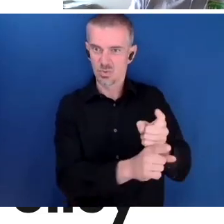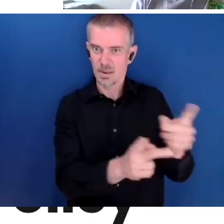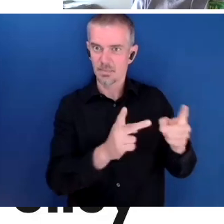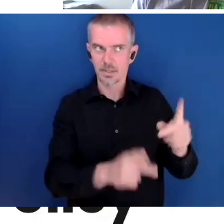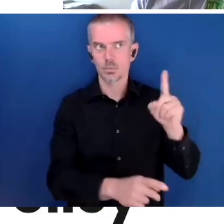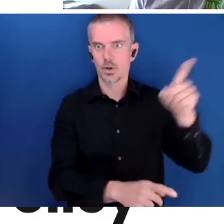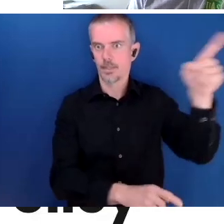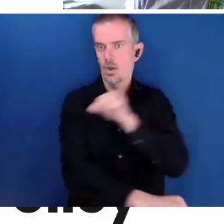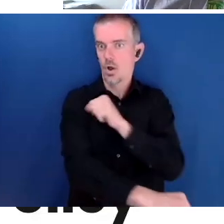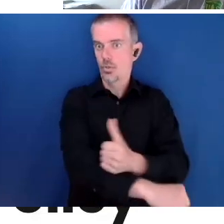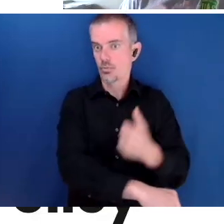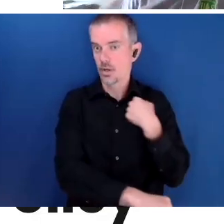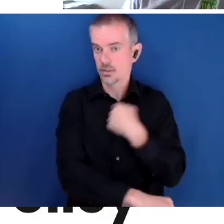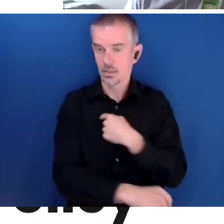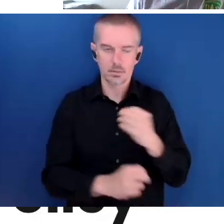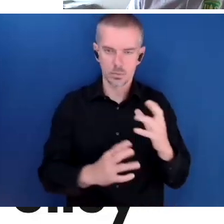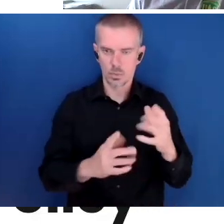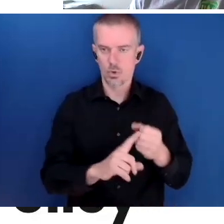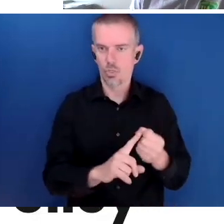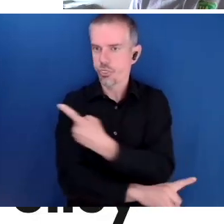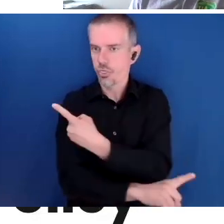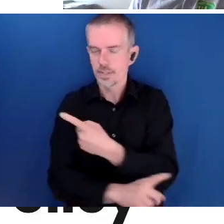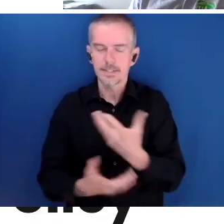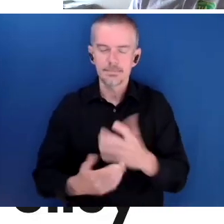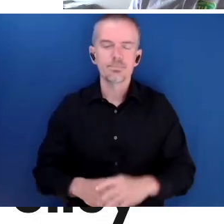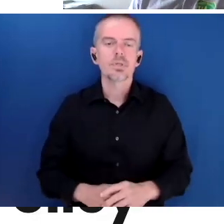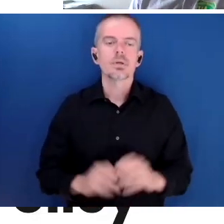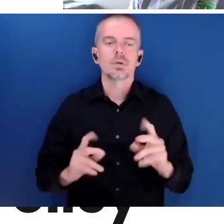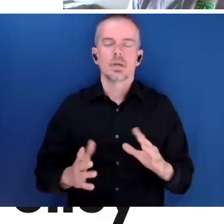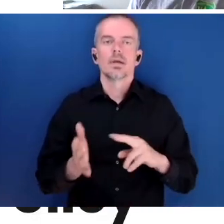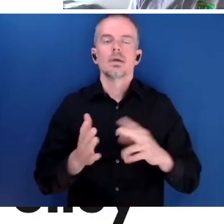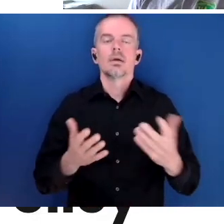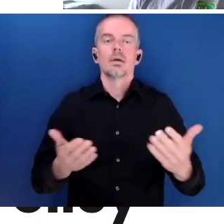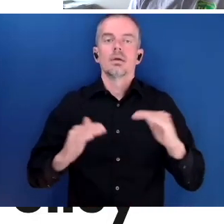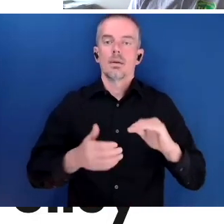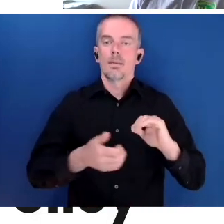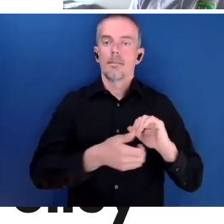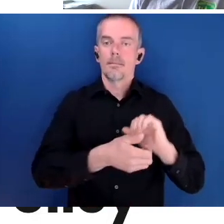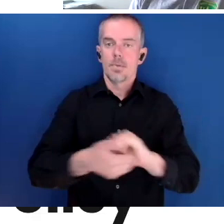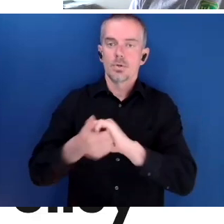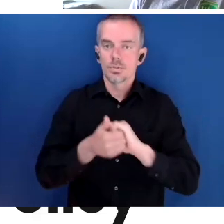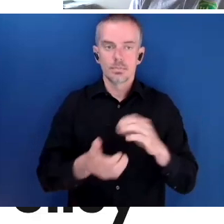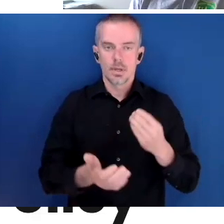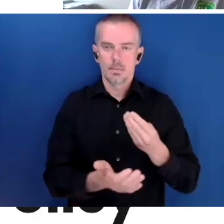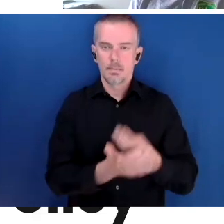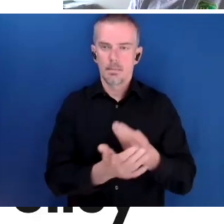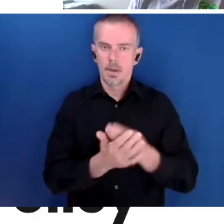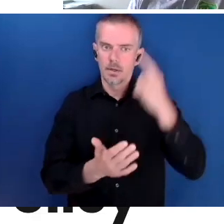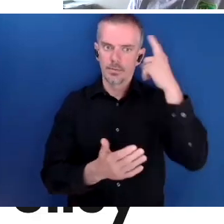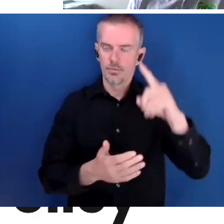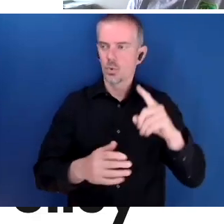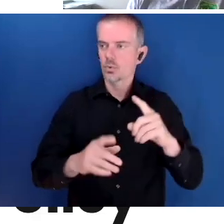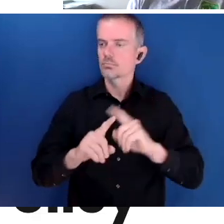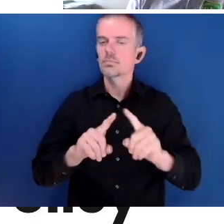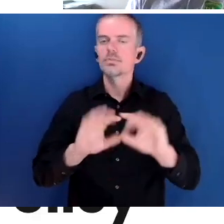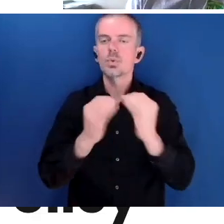purposes? When we talk about kind of partnerships and kind of funds that are available for partner organizations